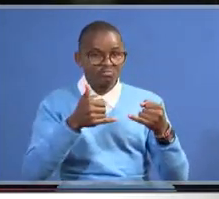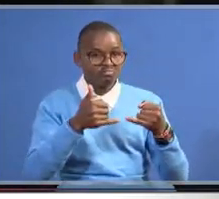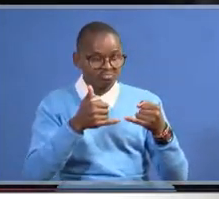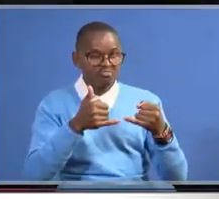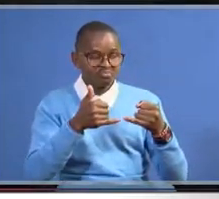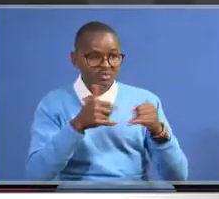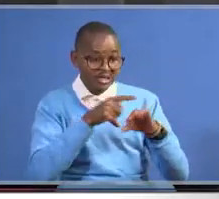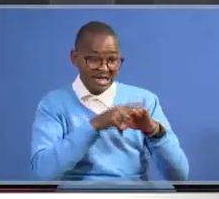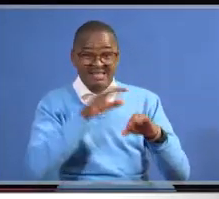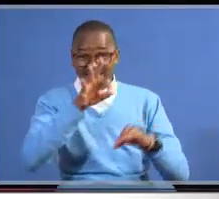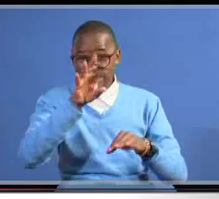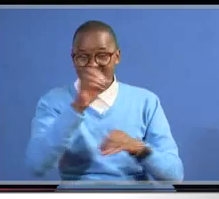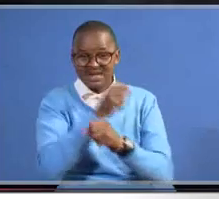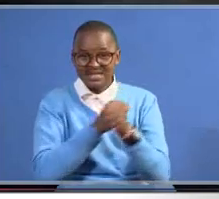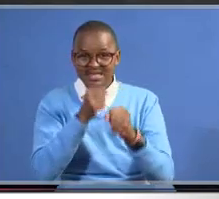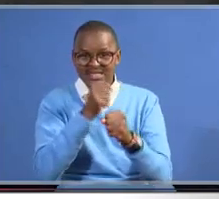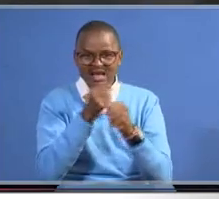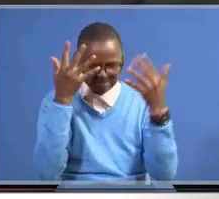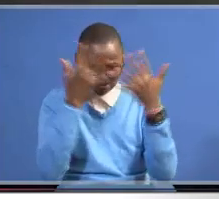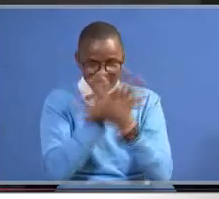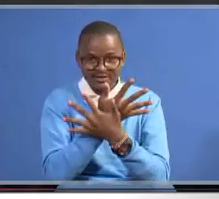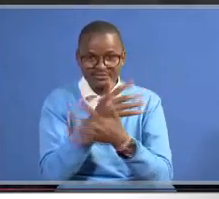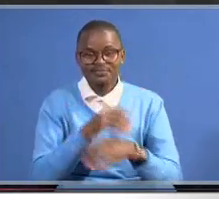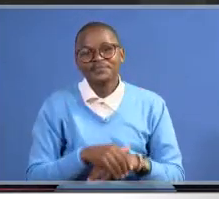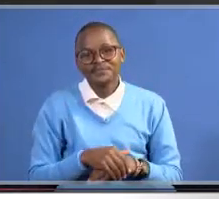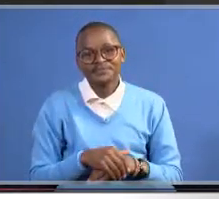after three decades of darkness